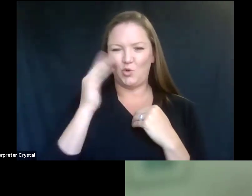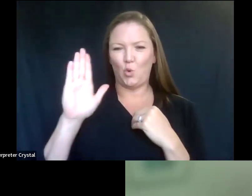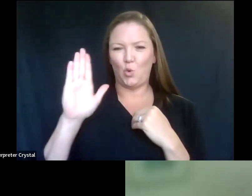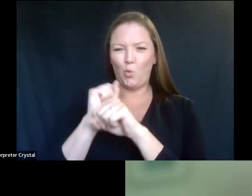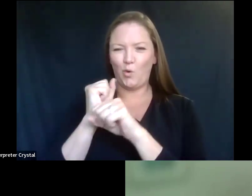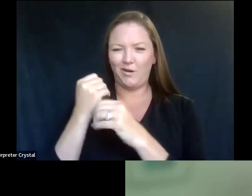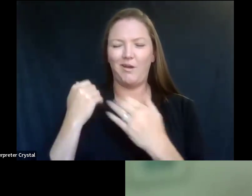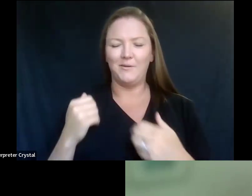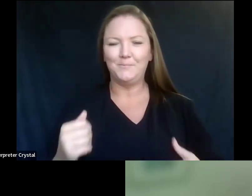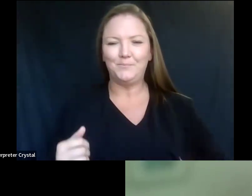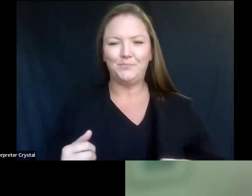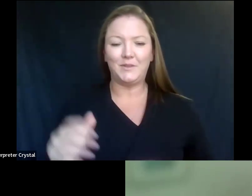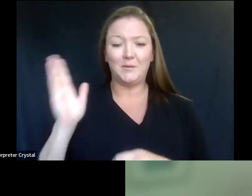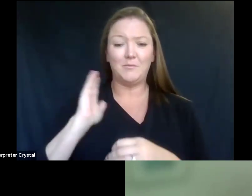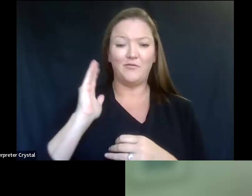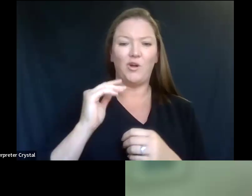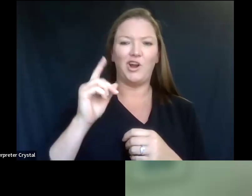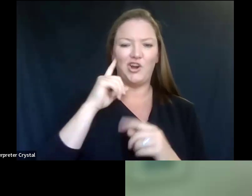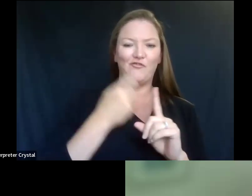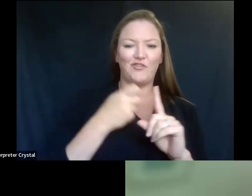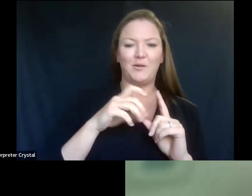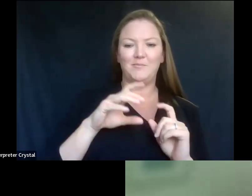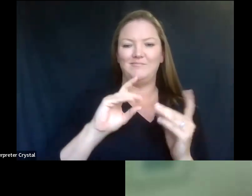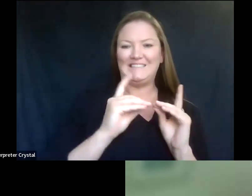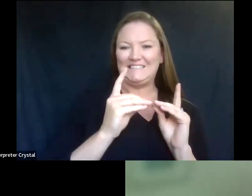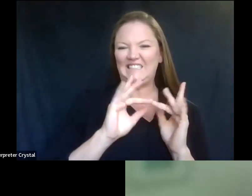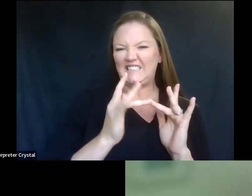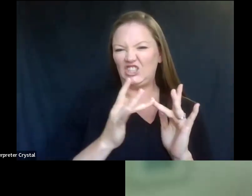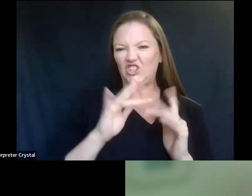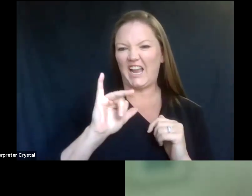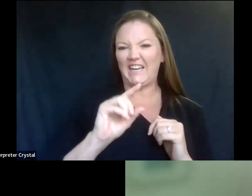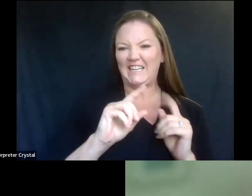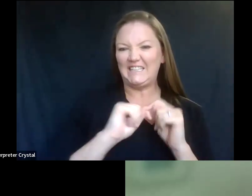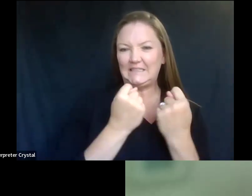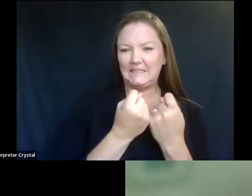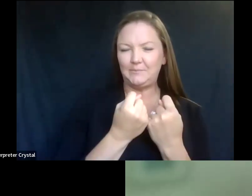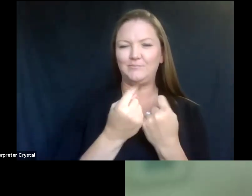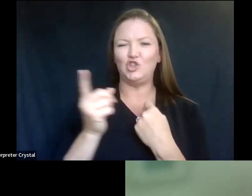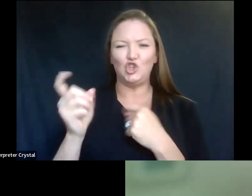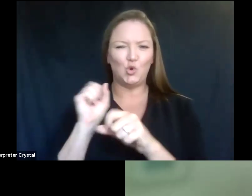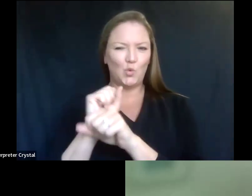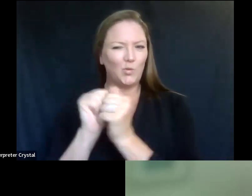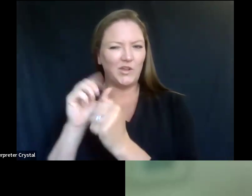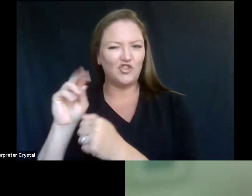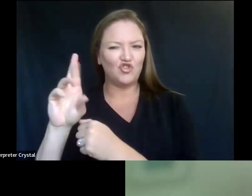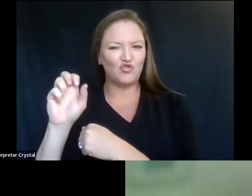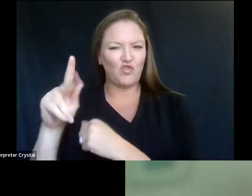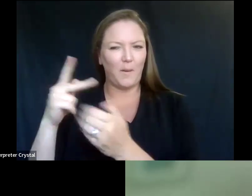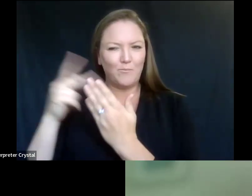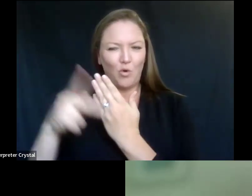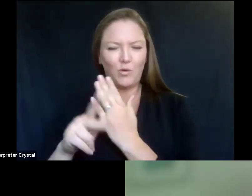from the Digital ID team, and you guys did some work on the DROP program that we heard from